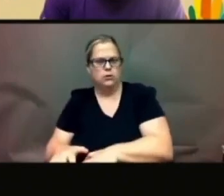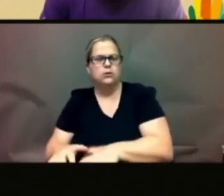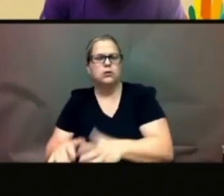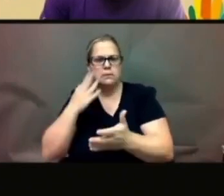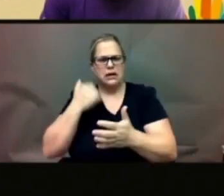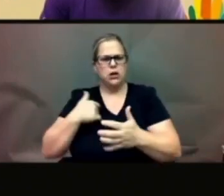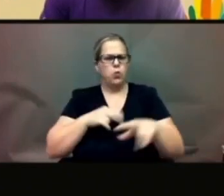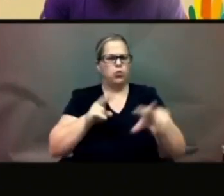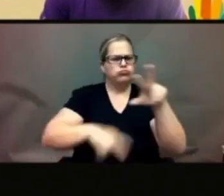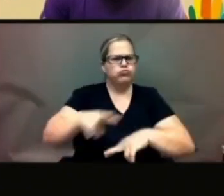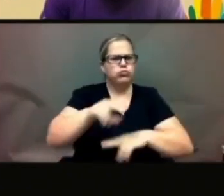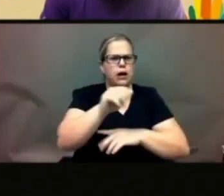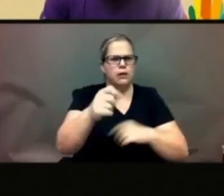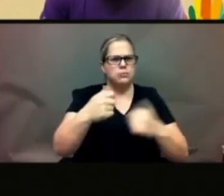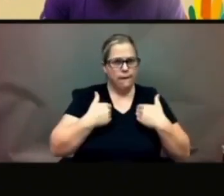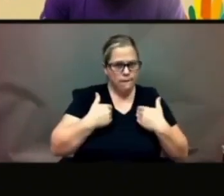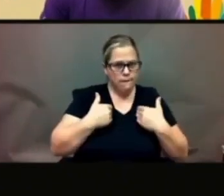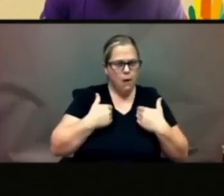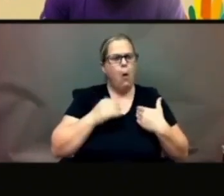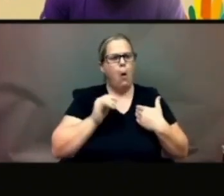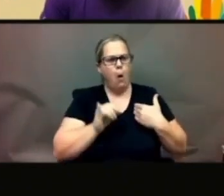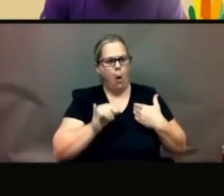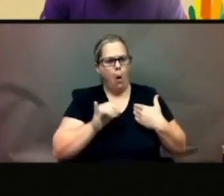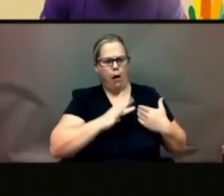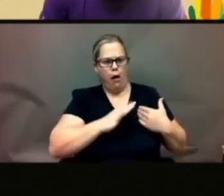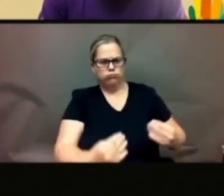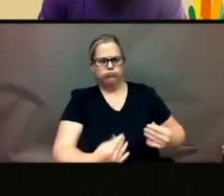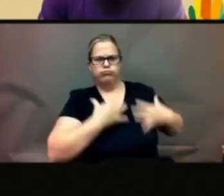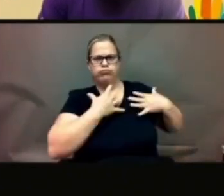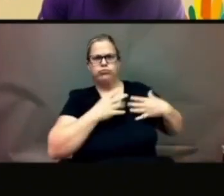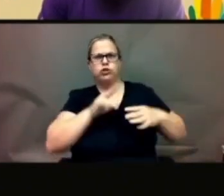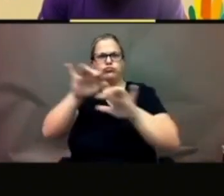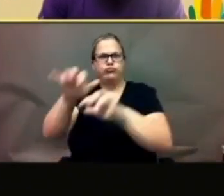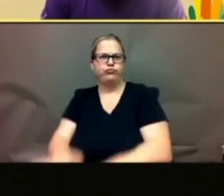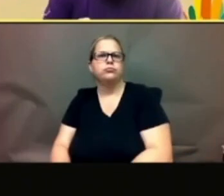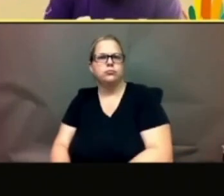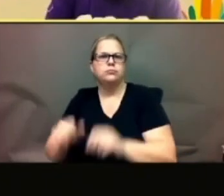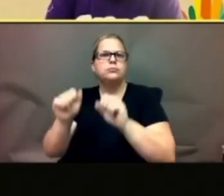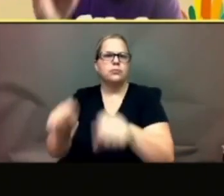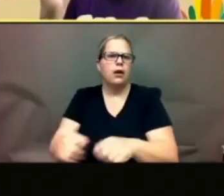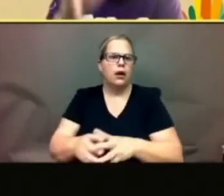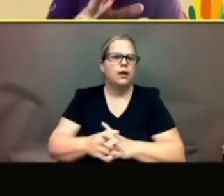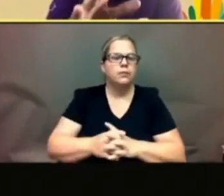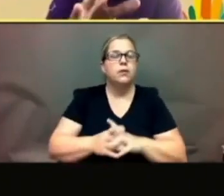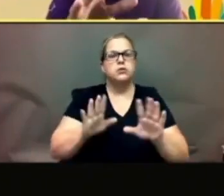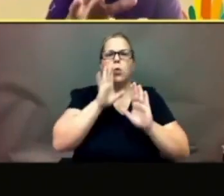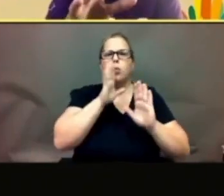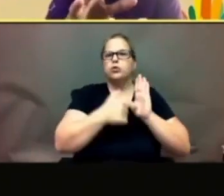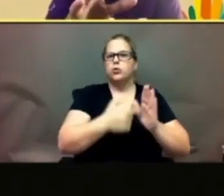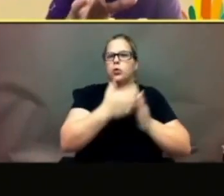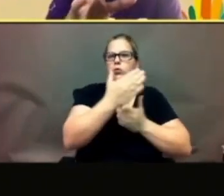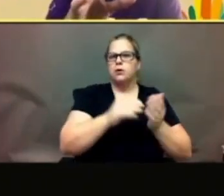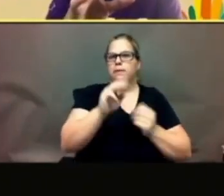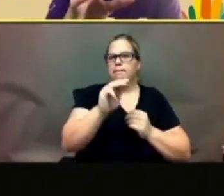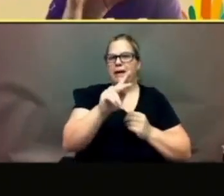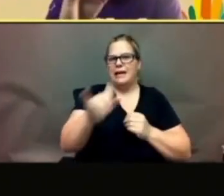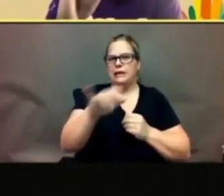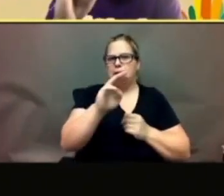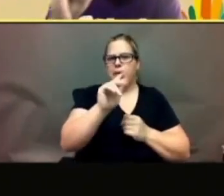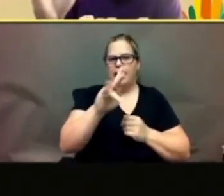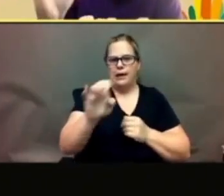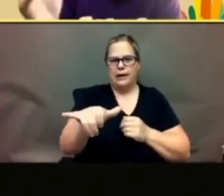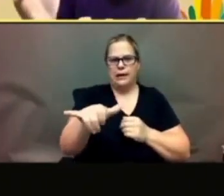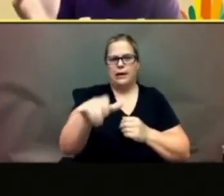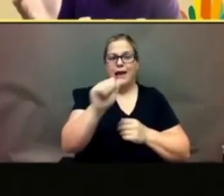we have and we can use those as inspiration. Right, so we'll show you some Makey Makey apps and then